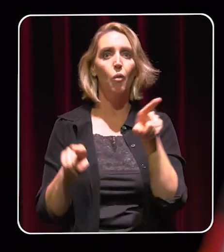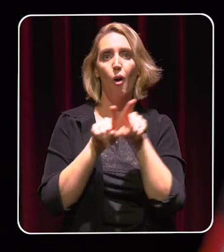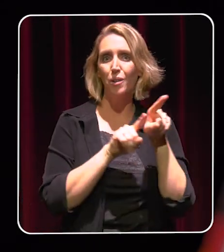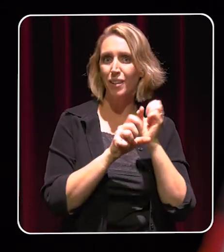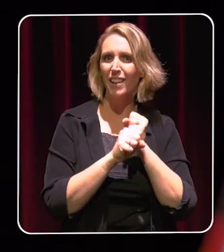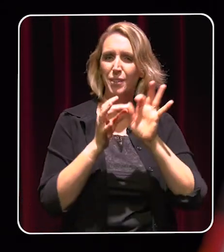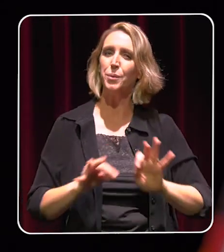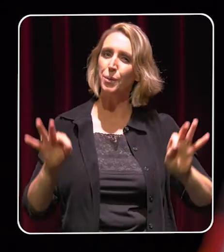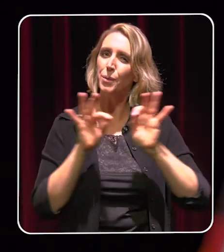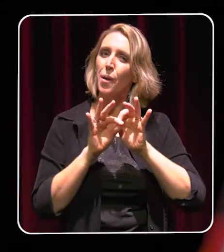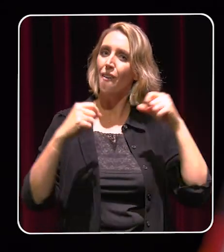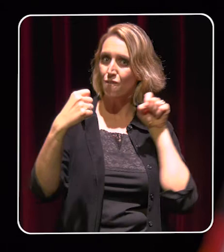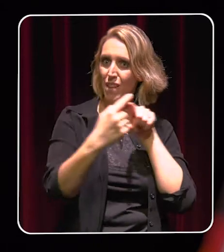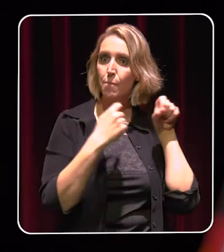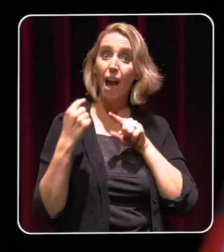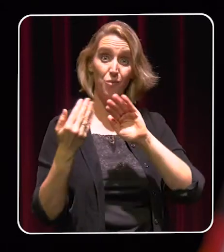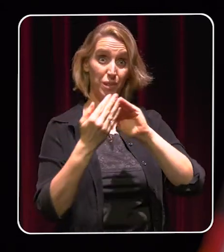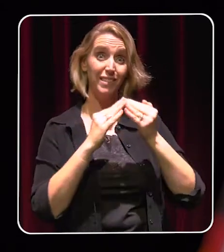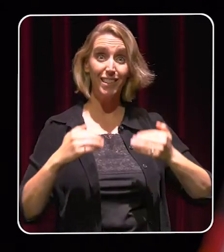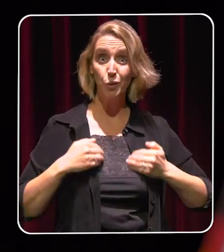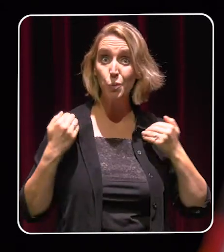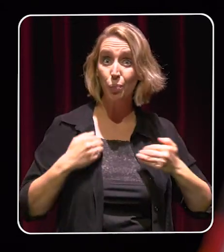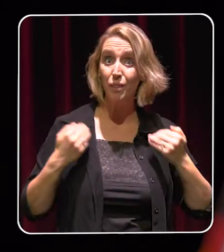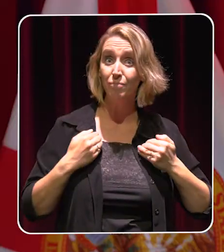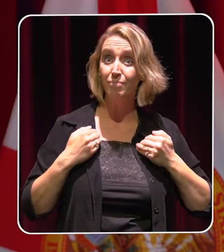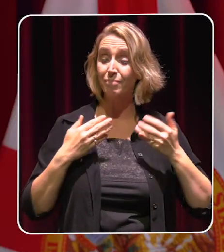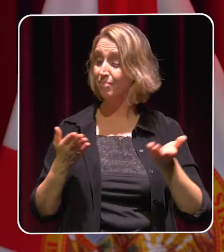even received some valuable feedback from our city's youth.